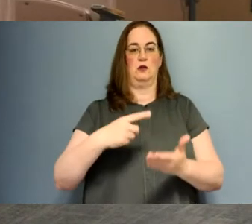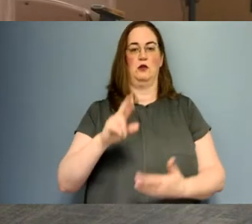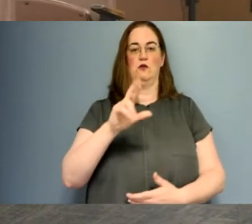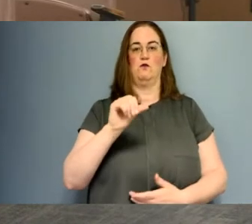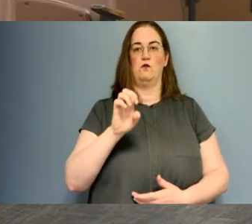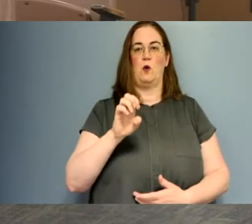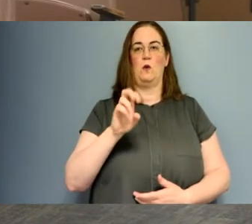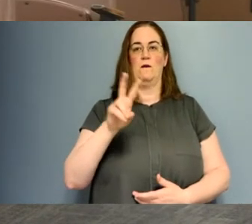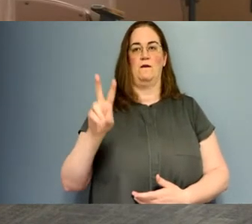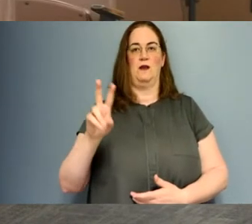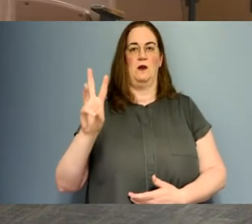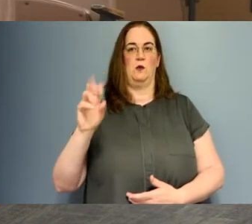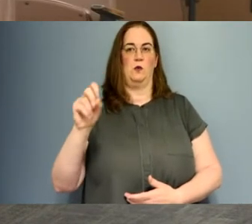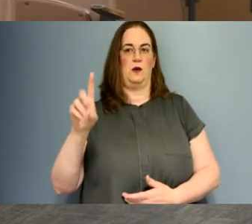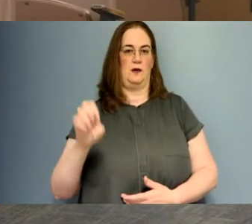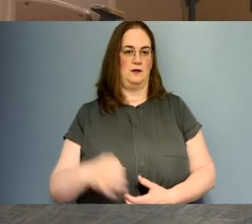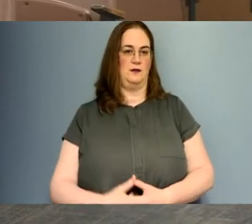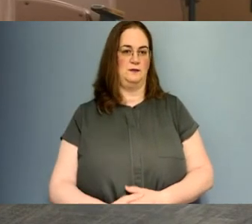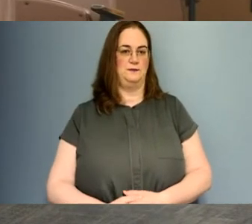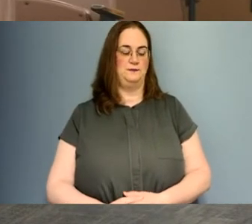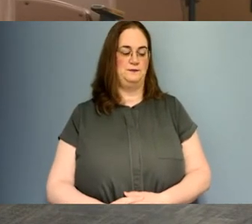Wade.